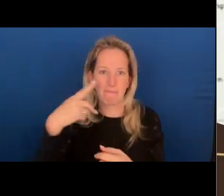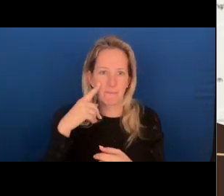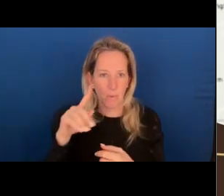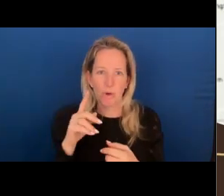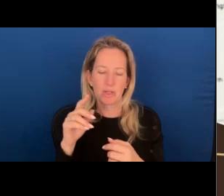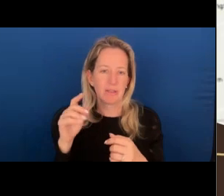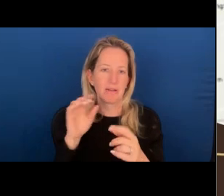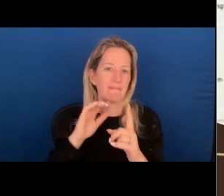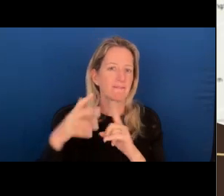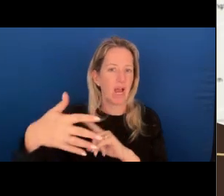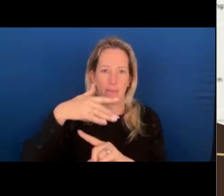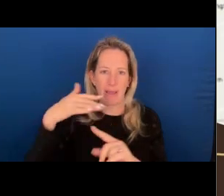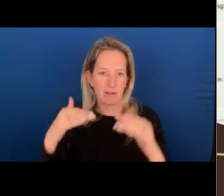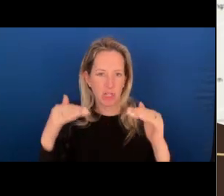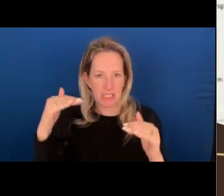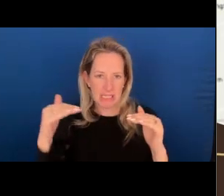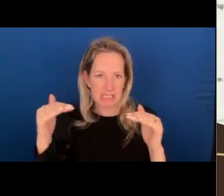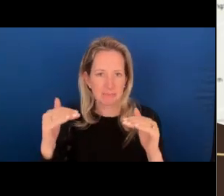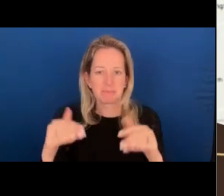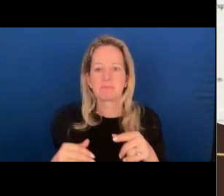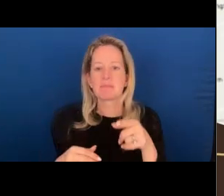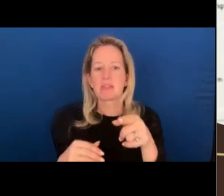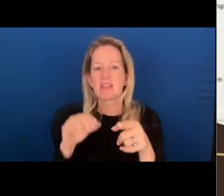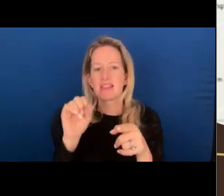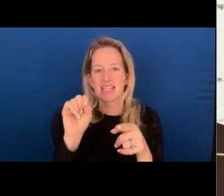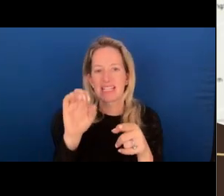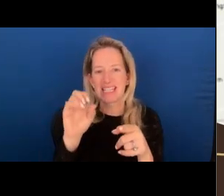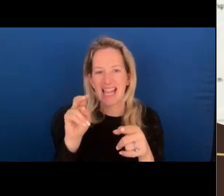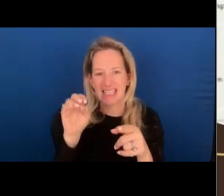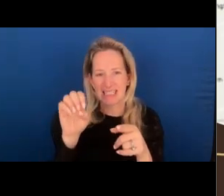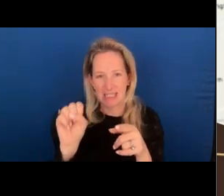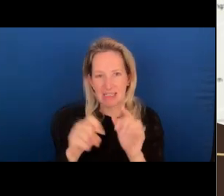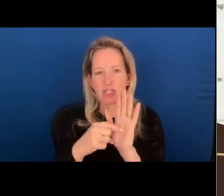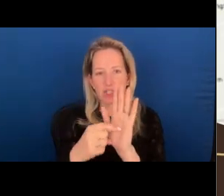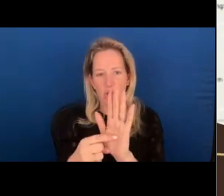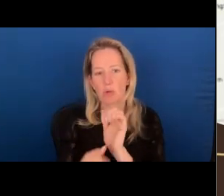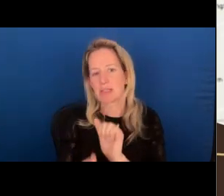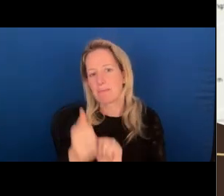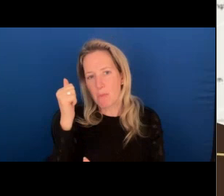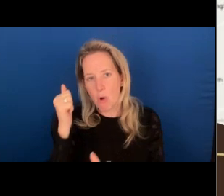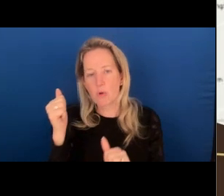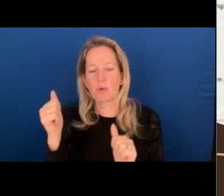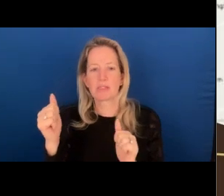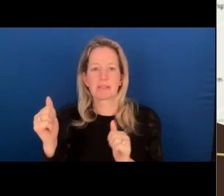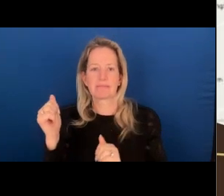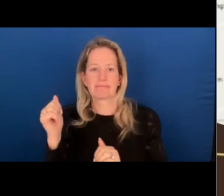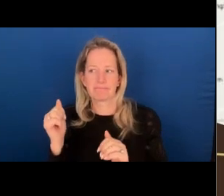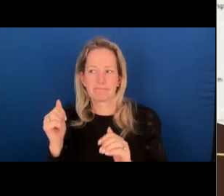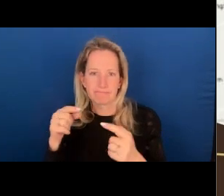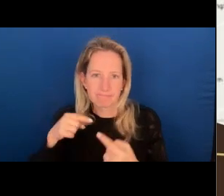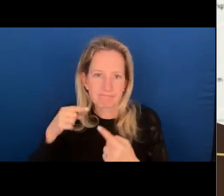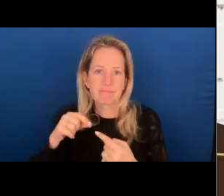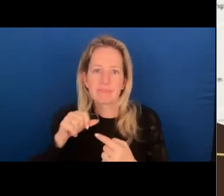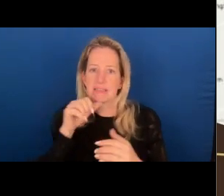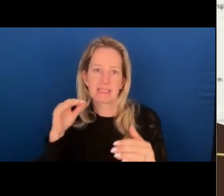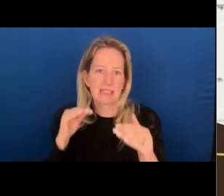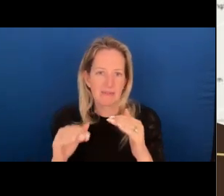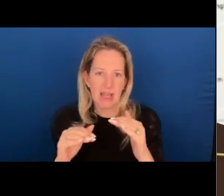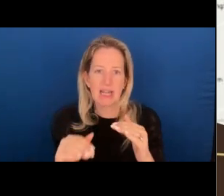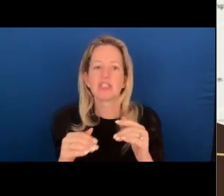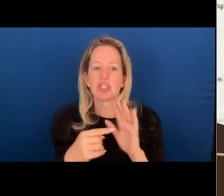see, the census tracts that are the most disadvantaged according to this metric correlate pretty sufficiently